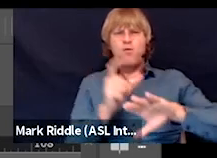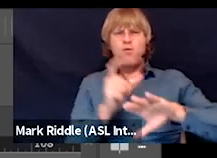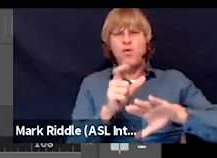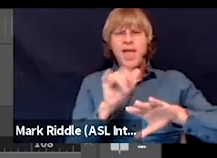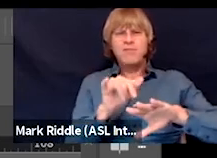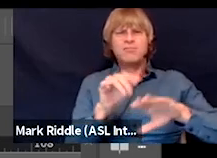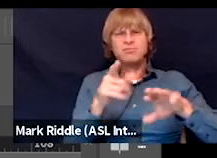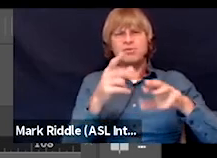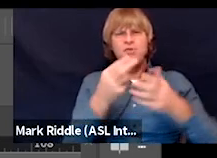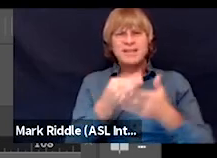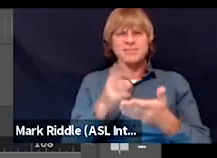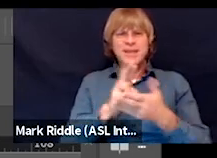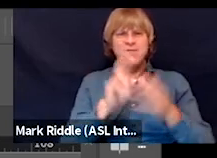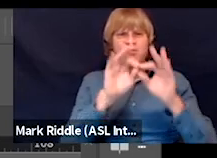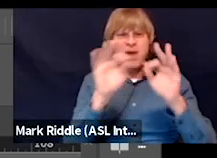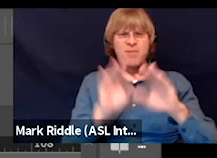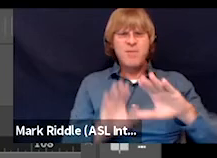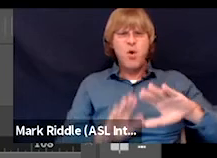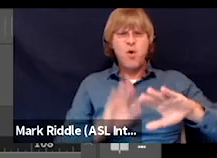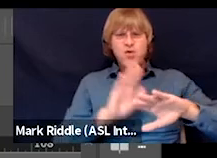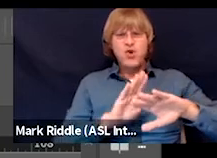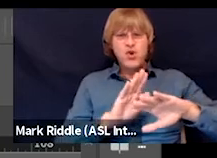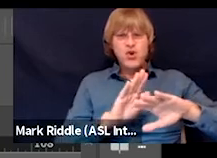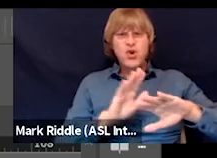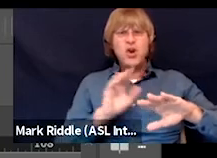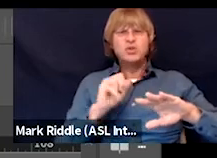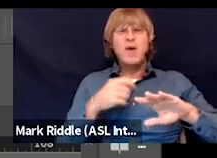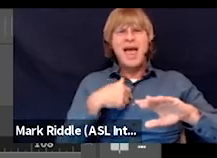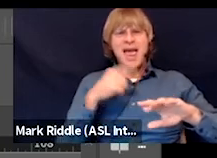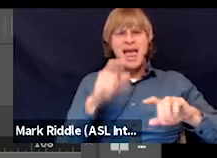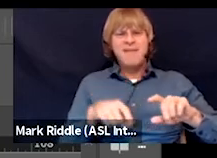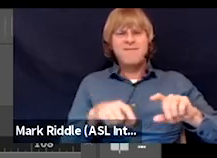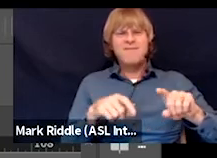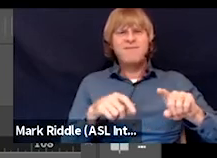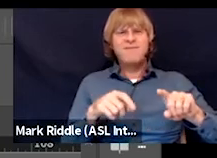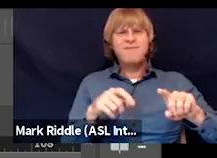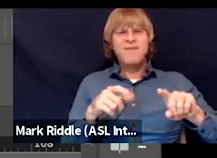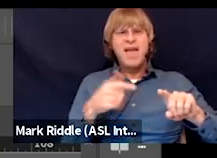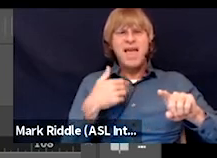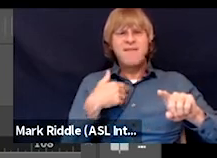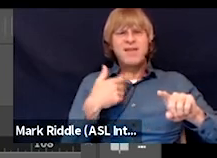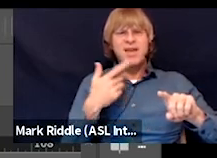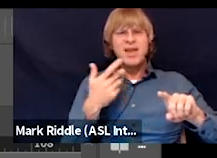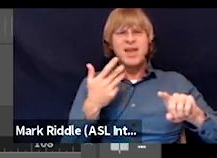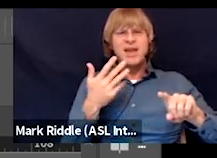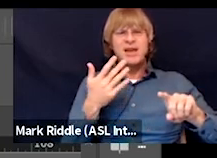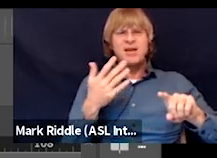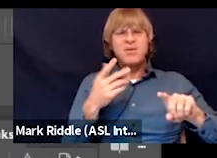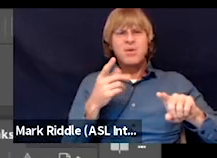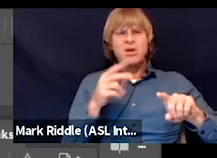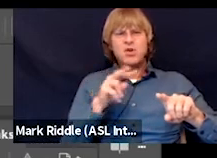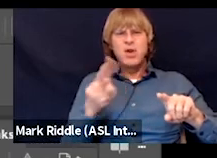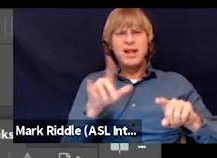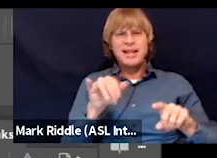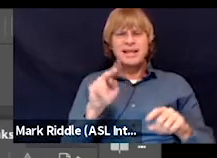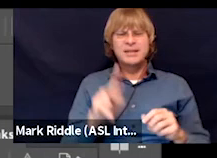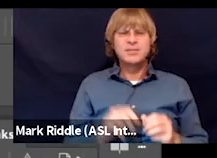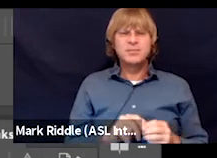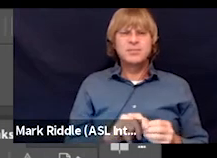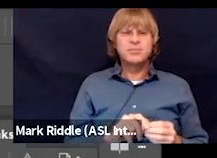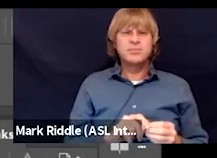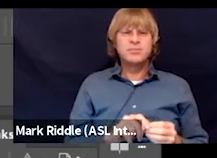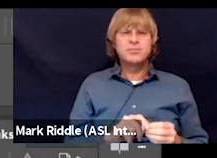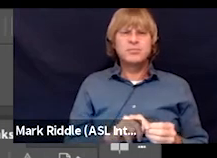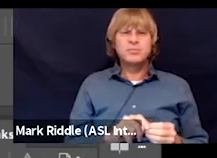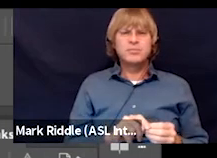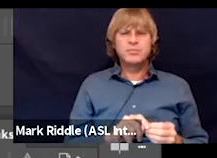frame. Well, I basically have a, let's go under my links. I'm going to